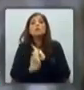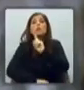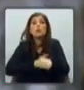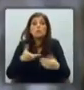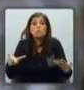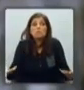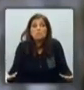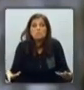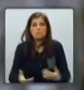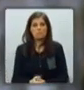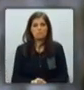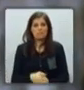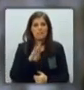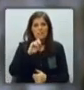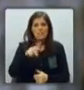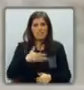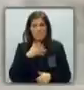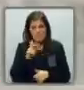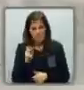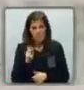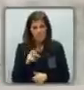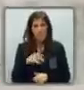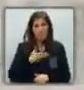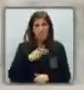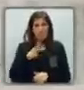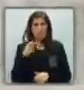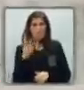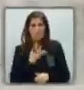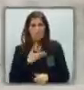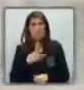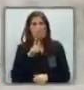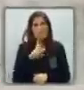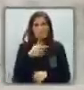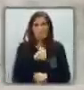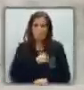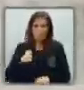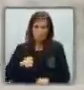Sandra Sacotti, David Araújo, RTP, Auschwitz, Polónia.